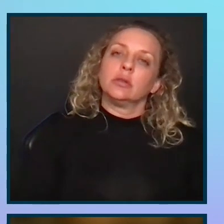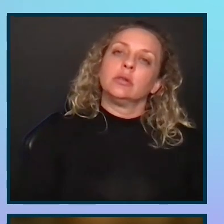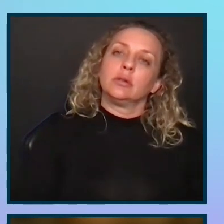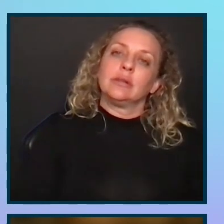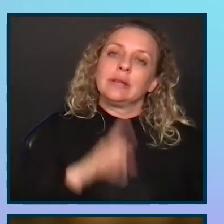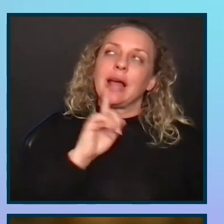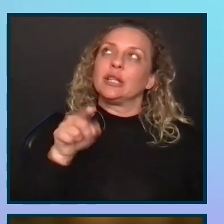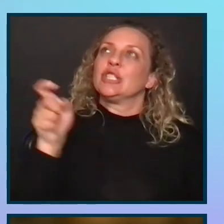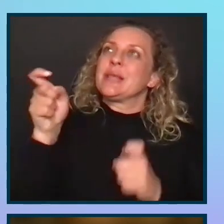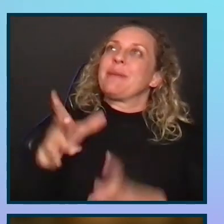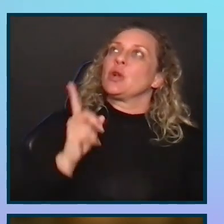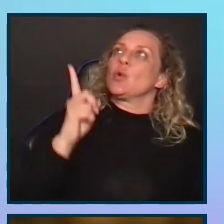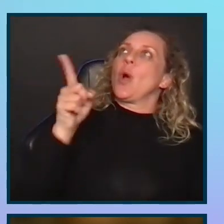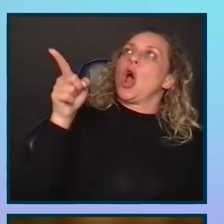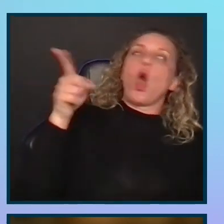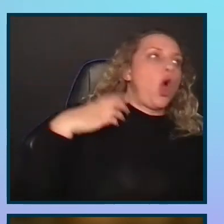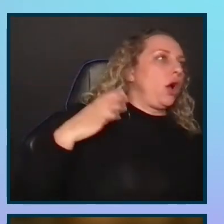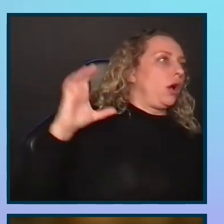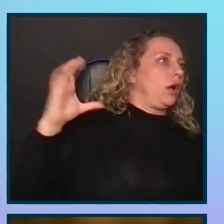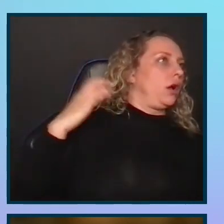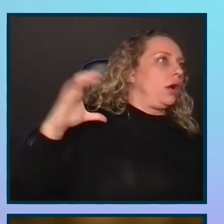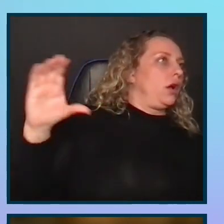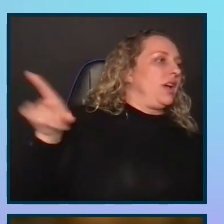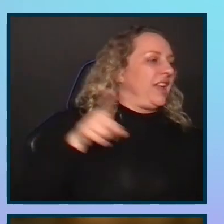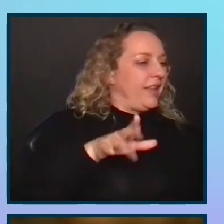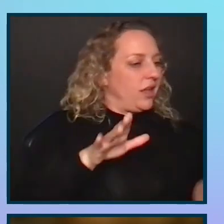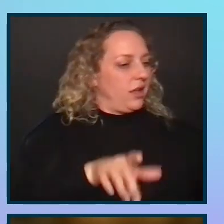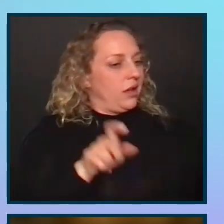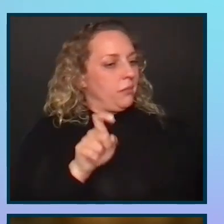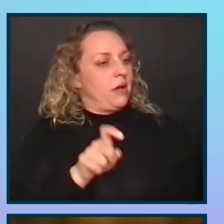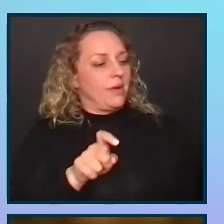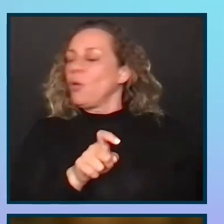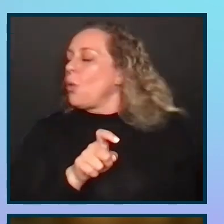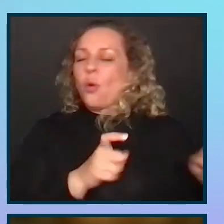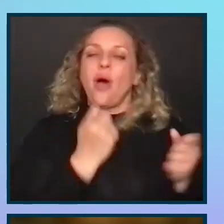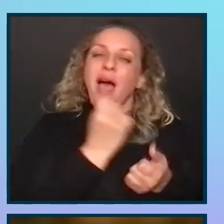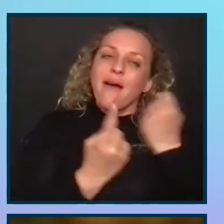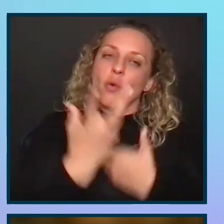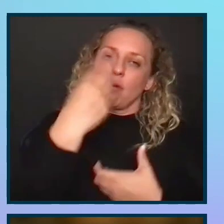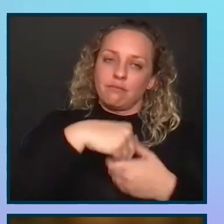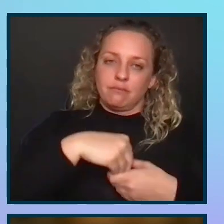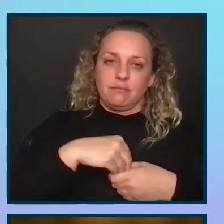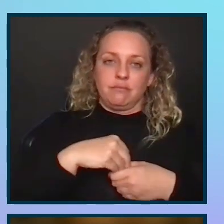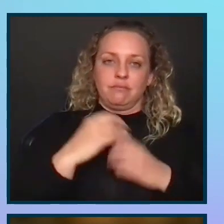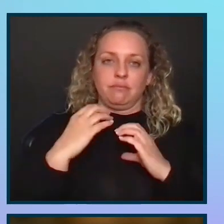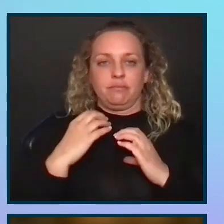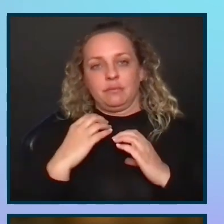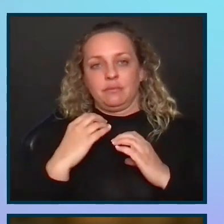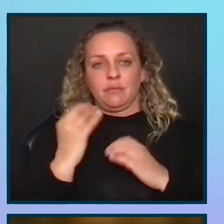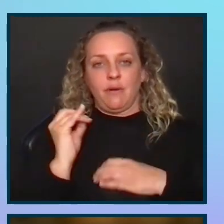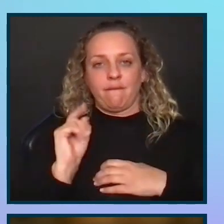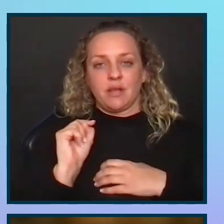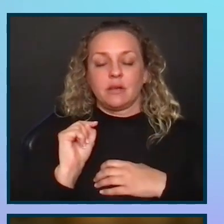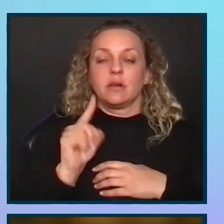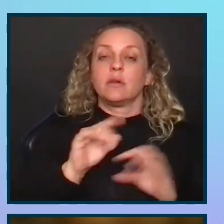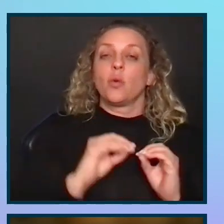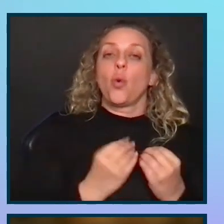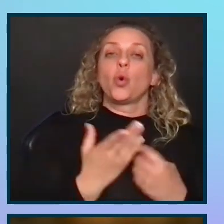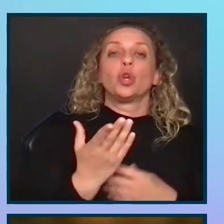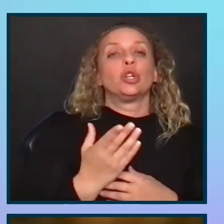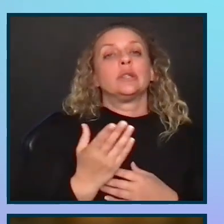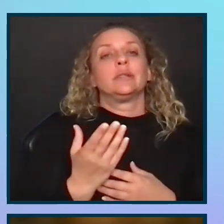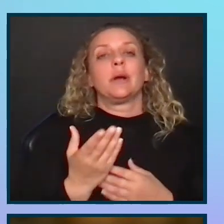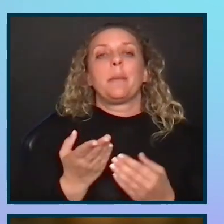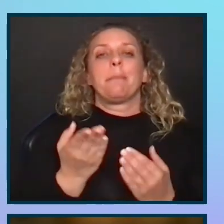program manager who's really pushing it and owning it. Every single person plays a part in it. There's organizational buy-in